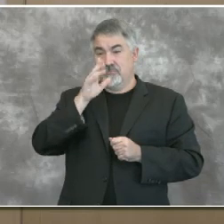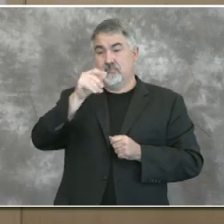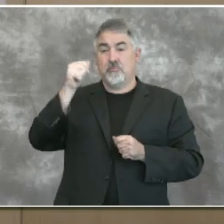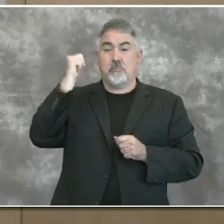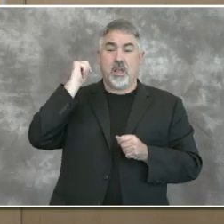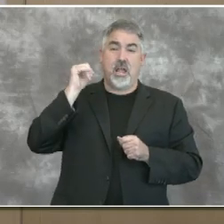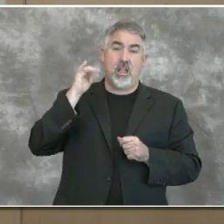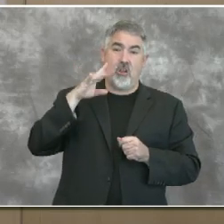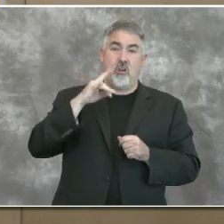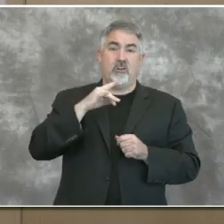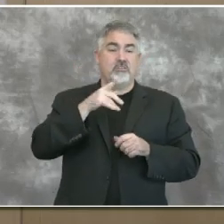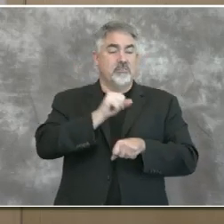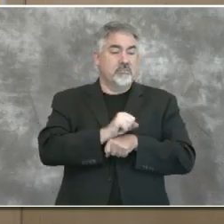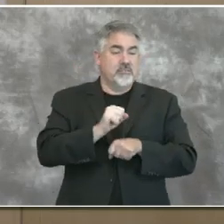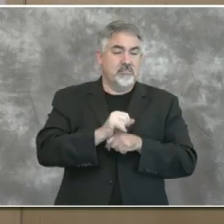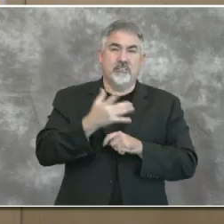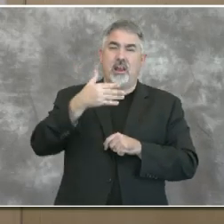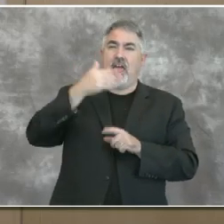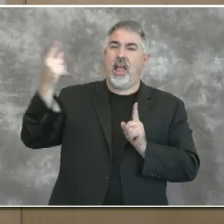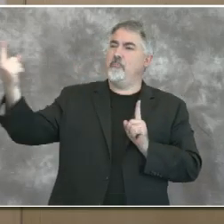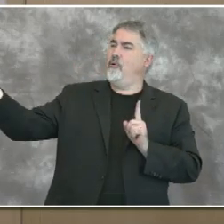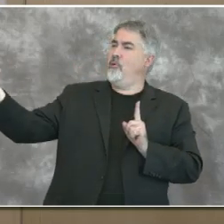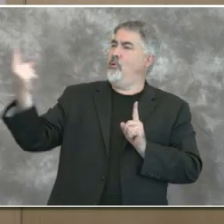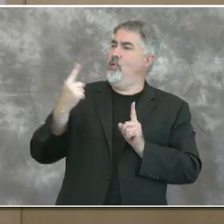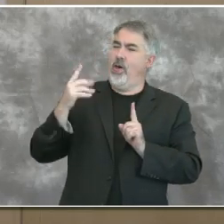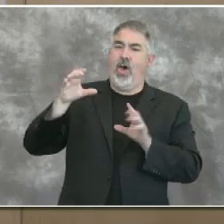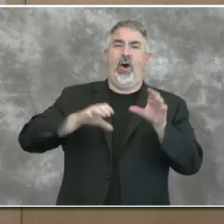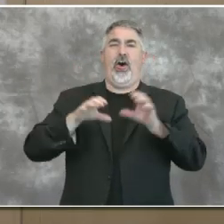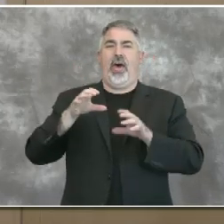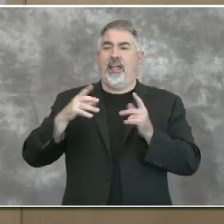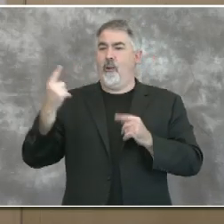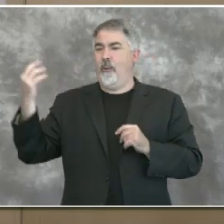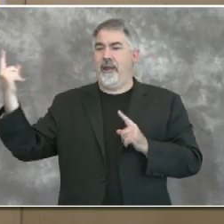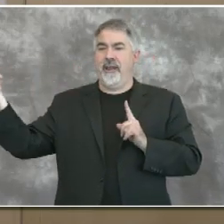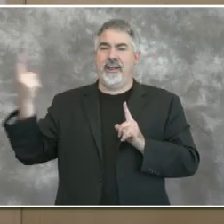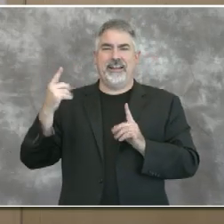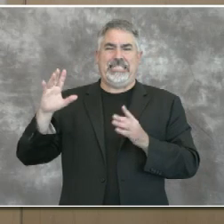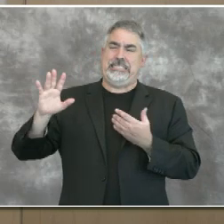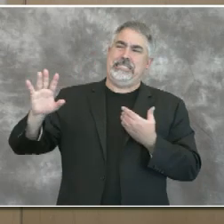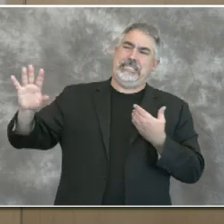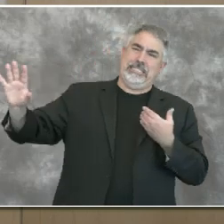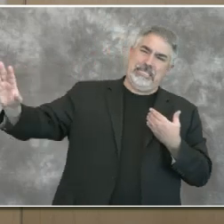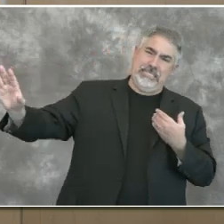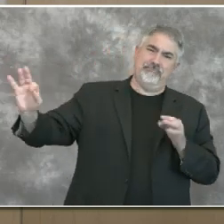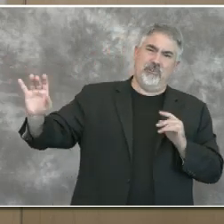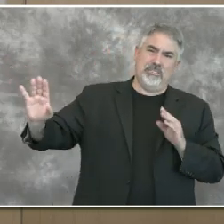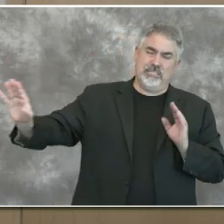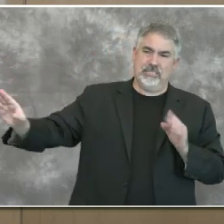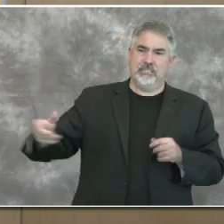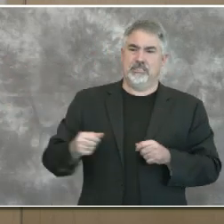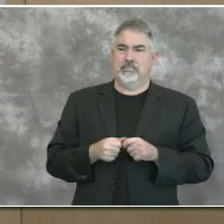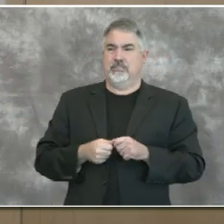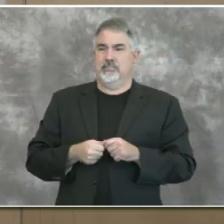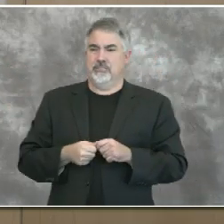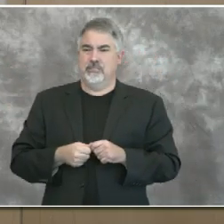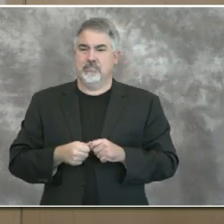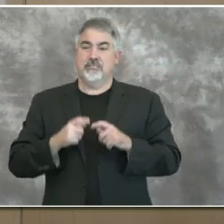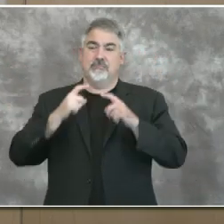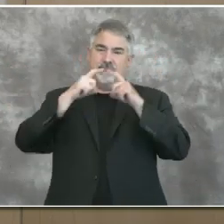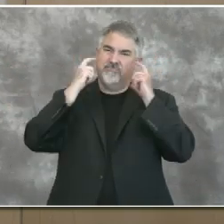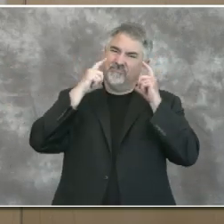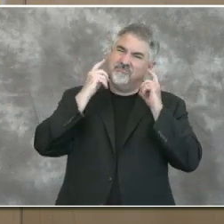come by, then you want to practice social distancing. The other thing with the facial coverings, they are